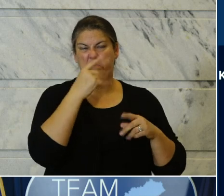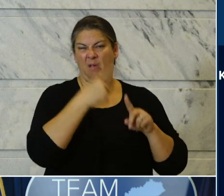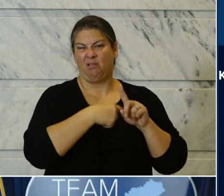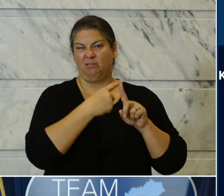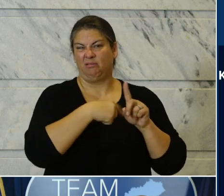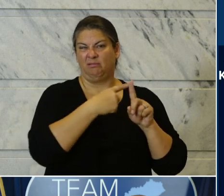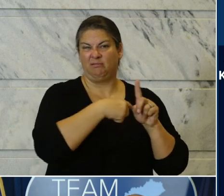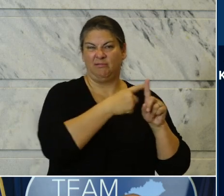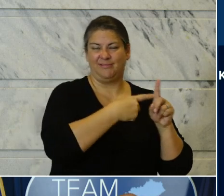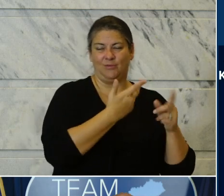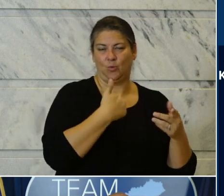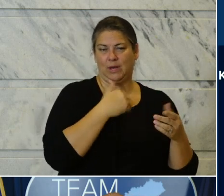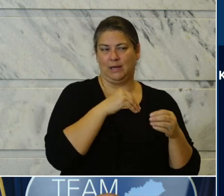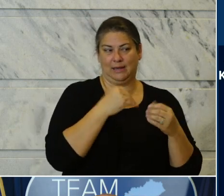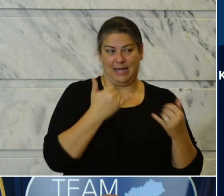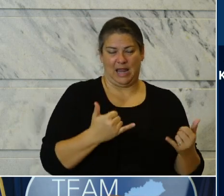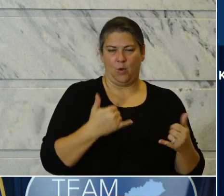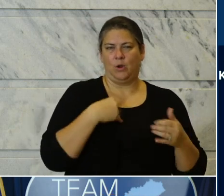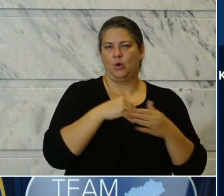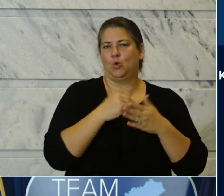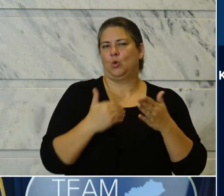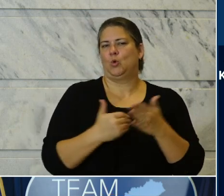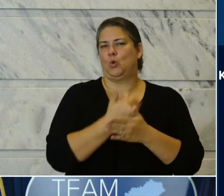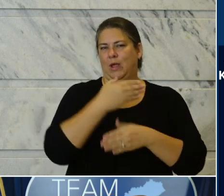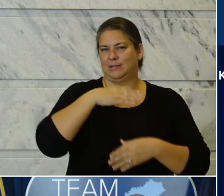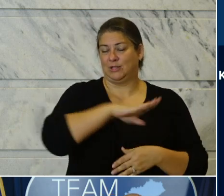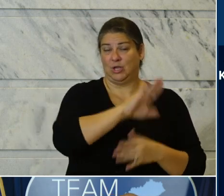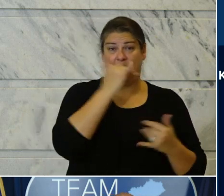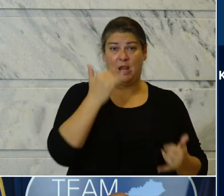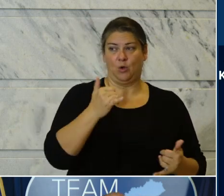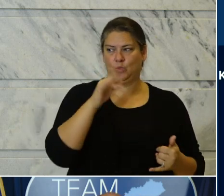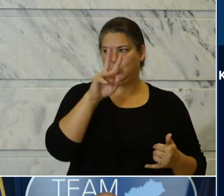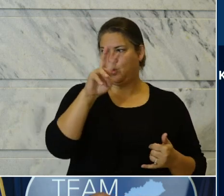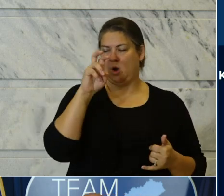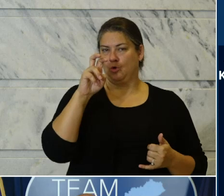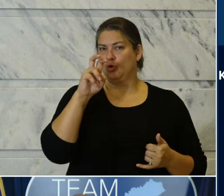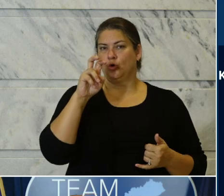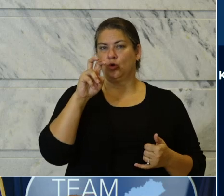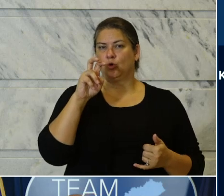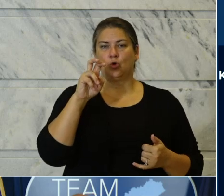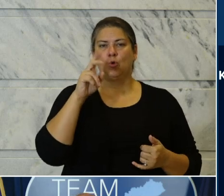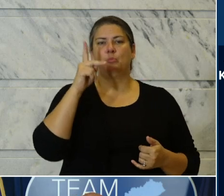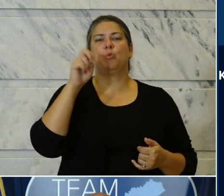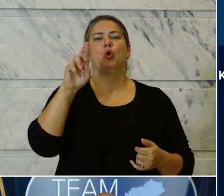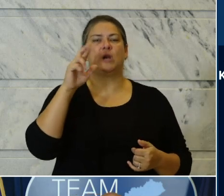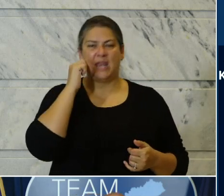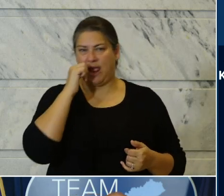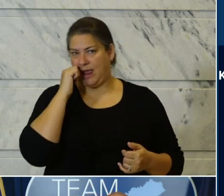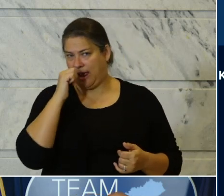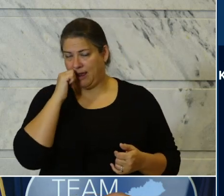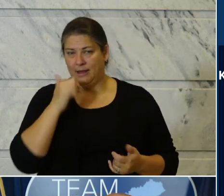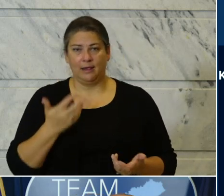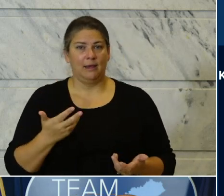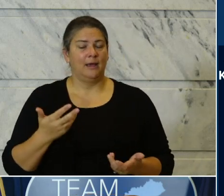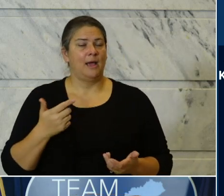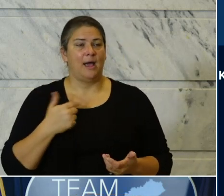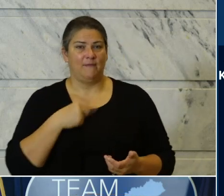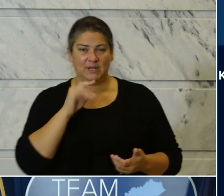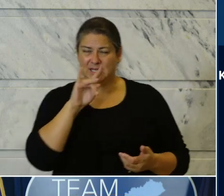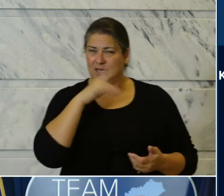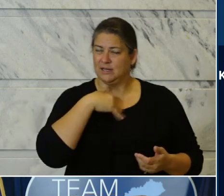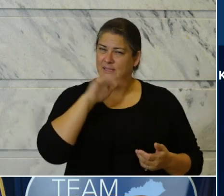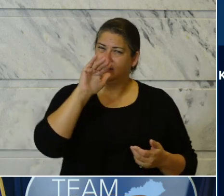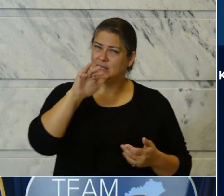we're in a new escalation, and we're now up at about 200 cases per million per day. And I've raised the concern that when